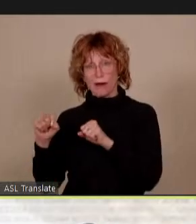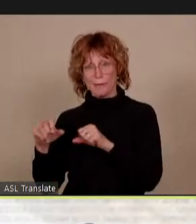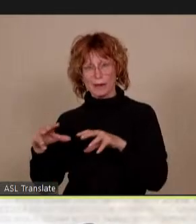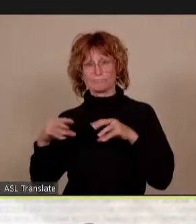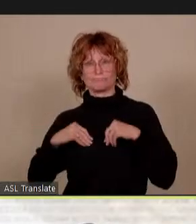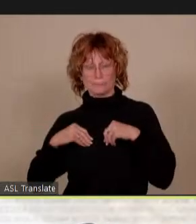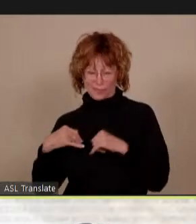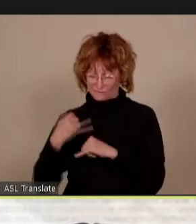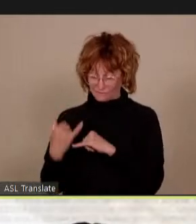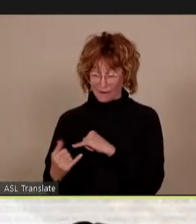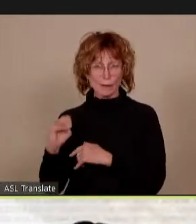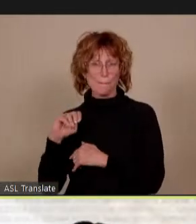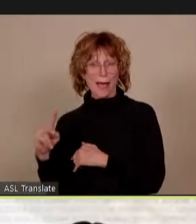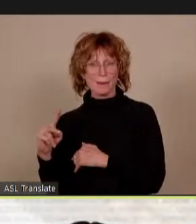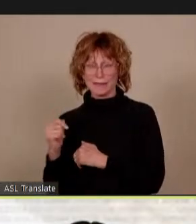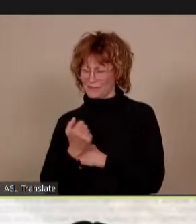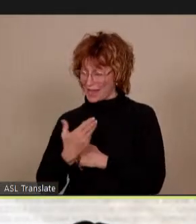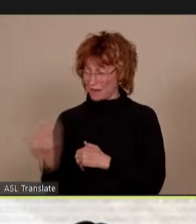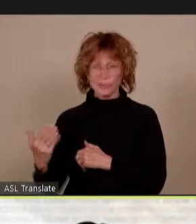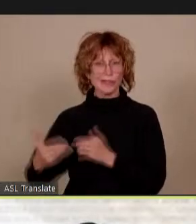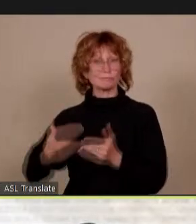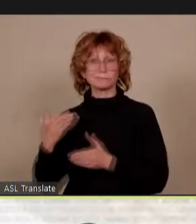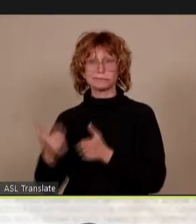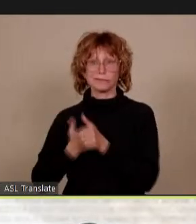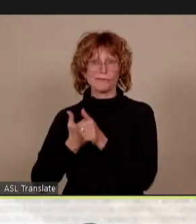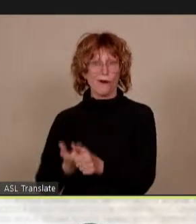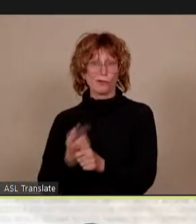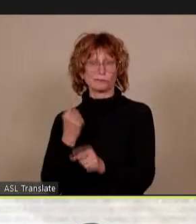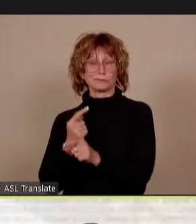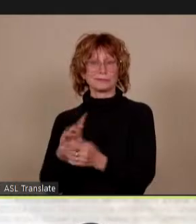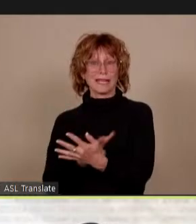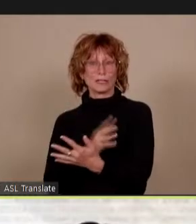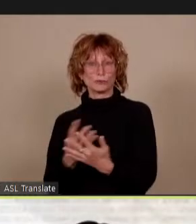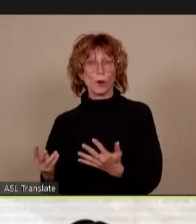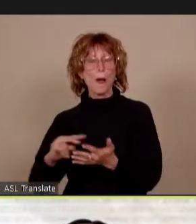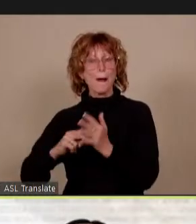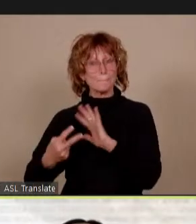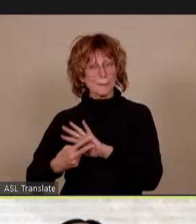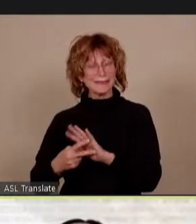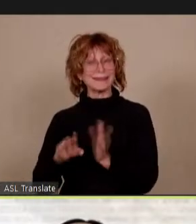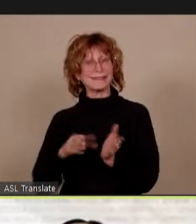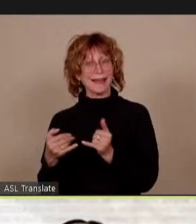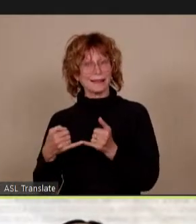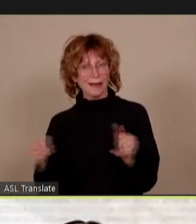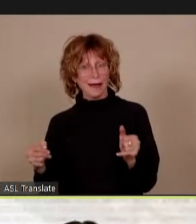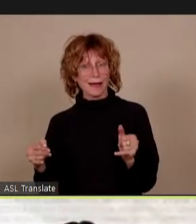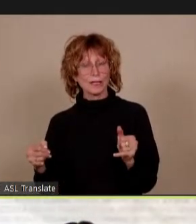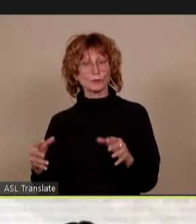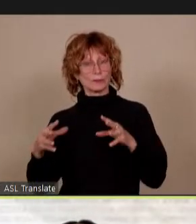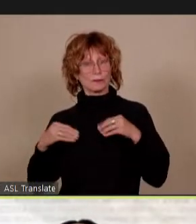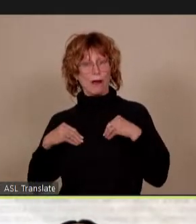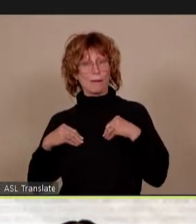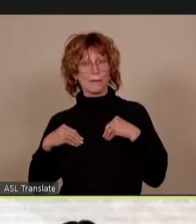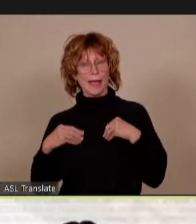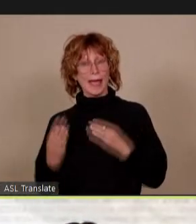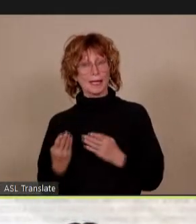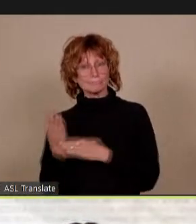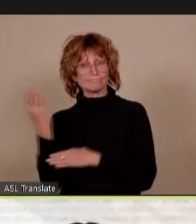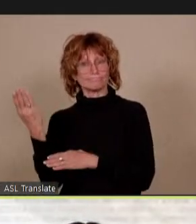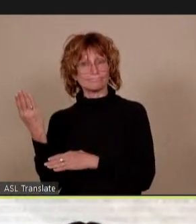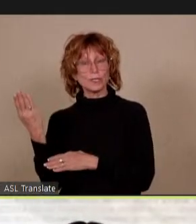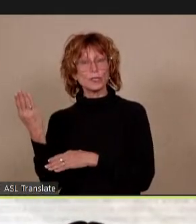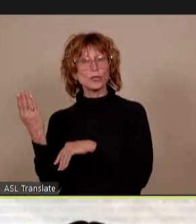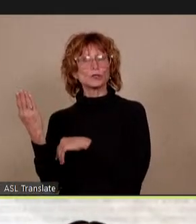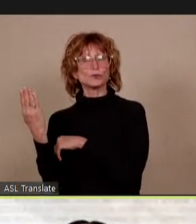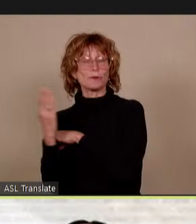would, if everything goes on schedule, that would make the deadline to adopt and submit the final map to the county registrar